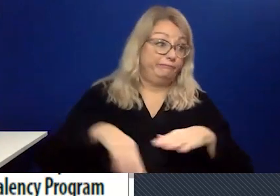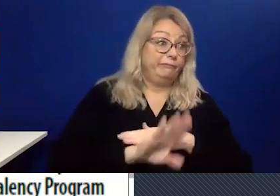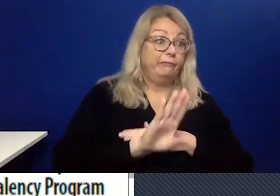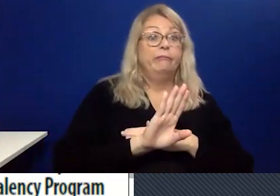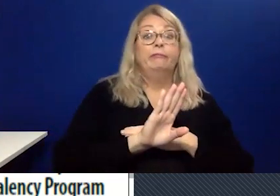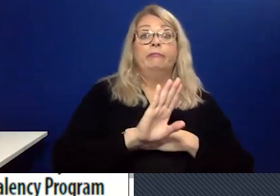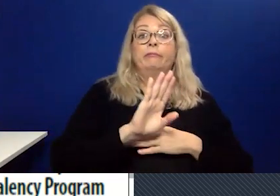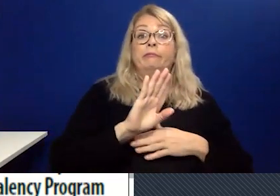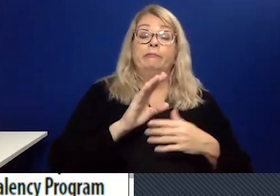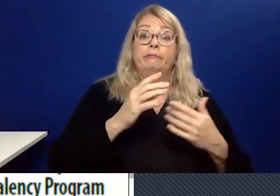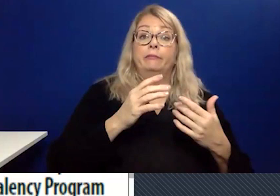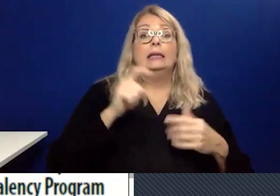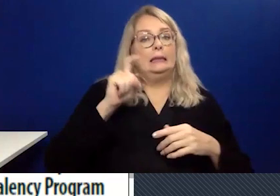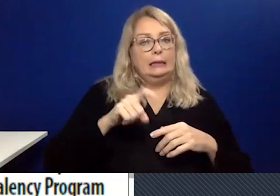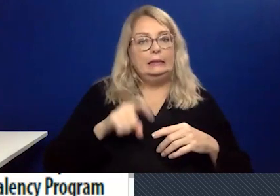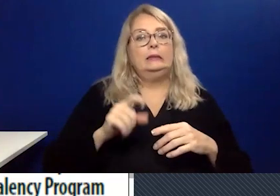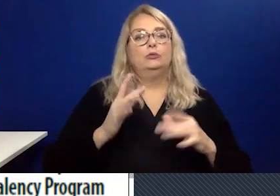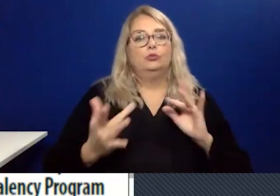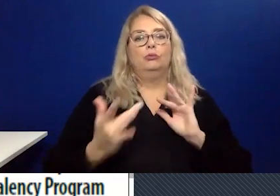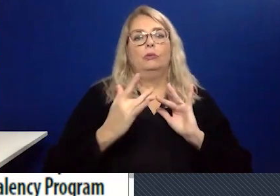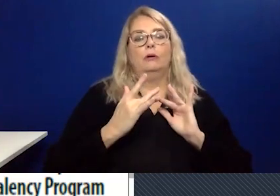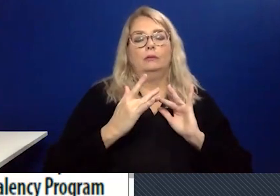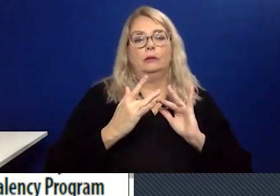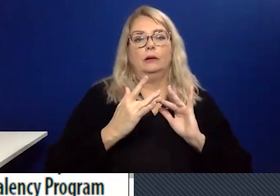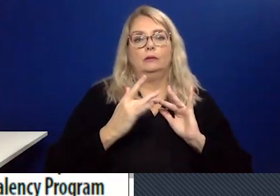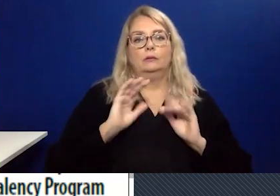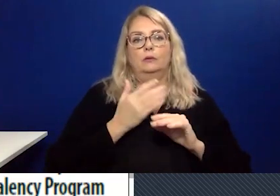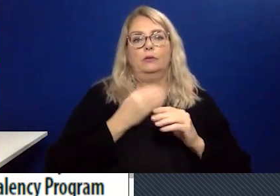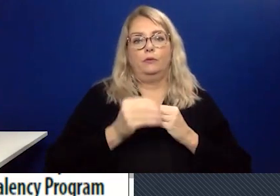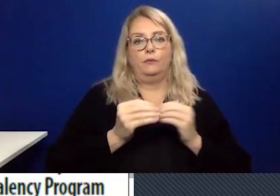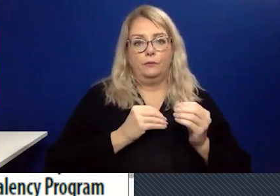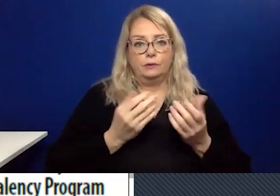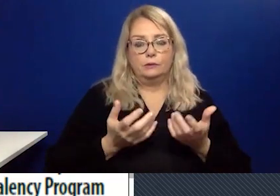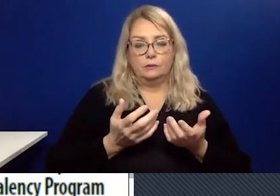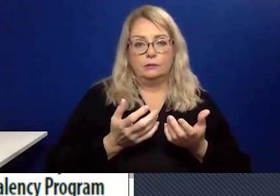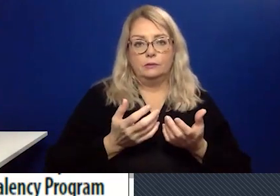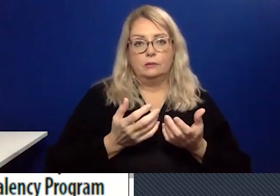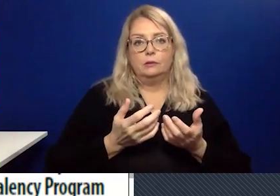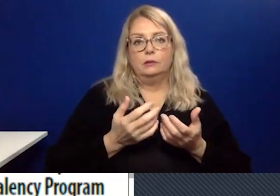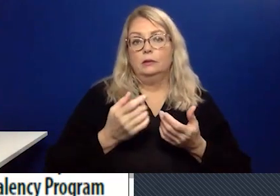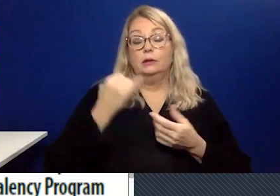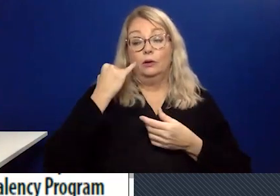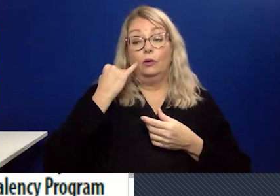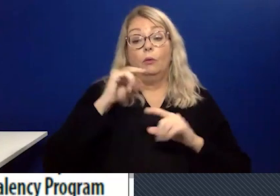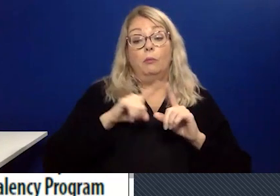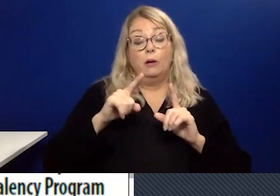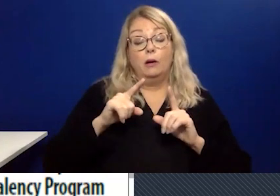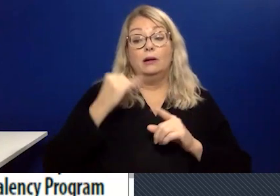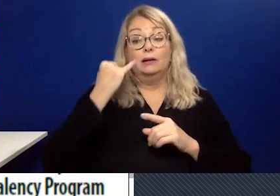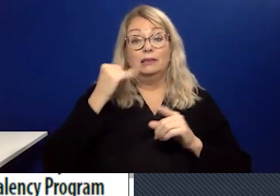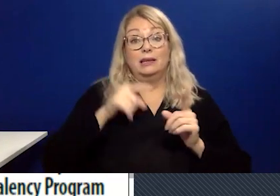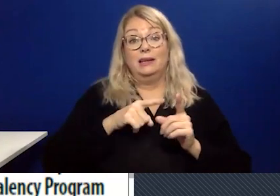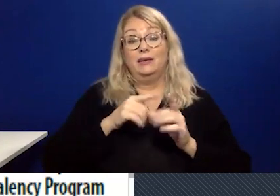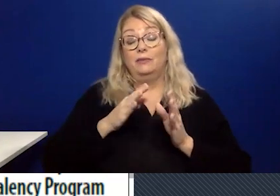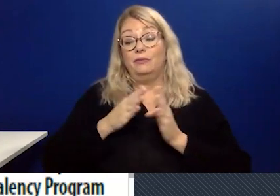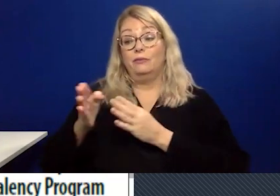have contact with us. They may go through general counseling. And so that's out of our hands. So we can't